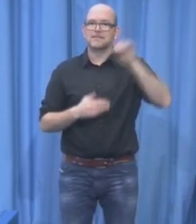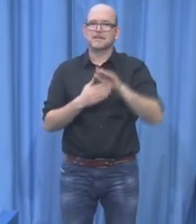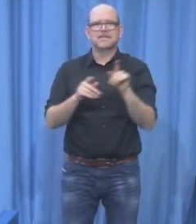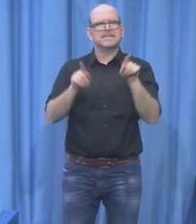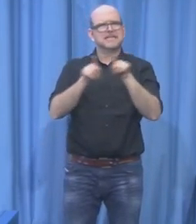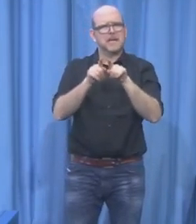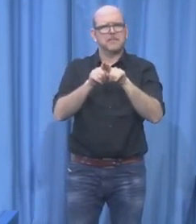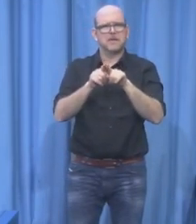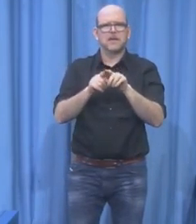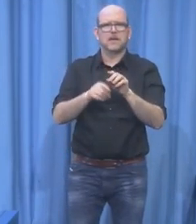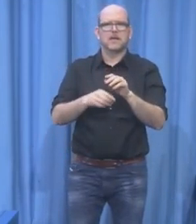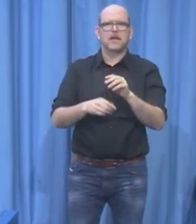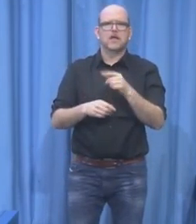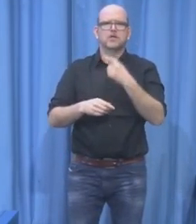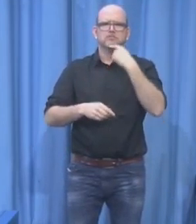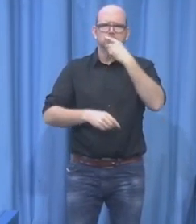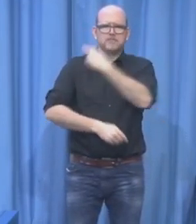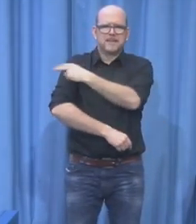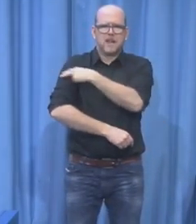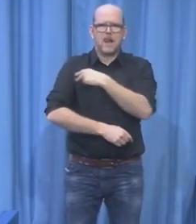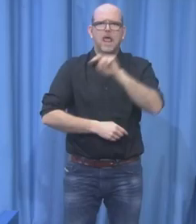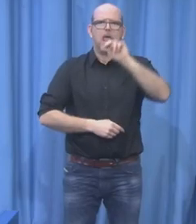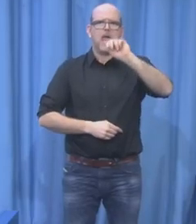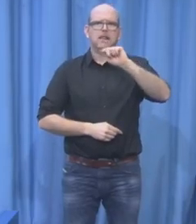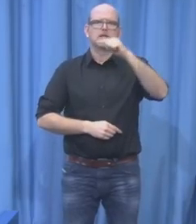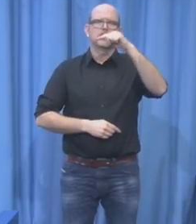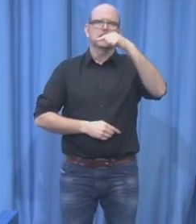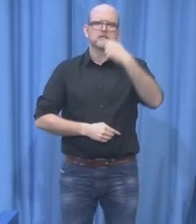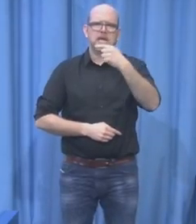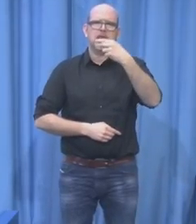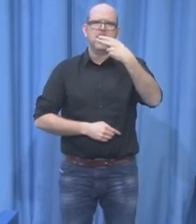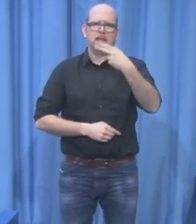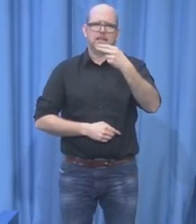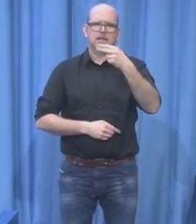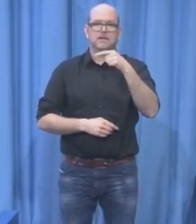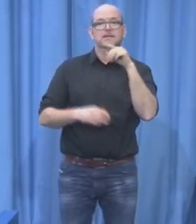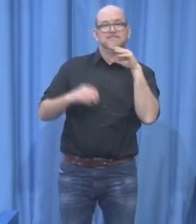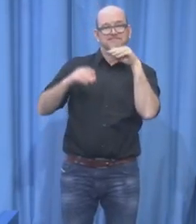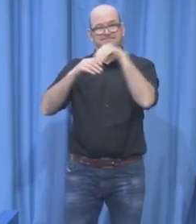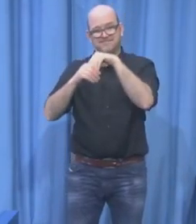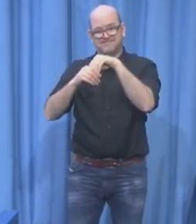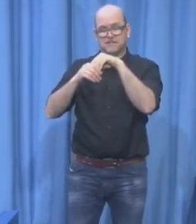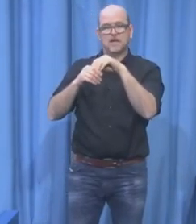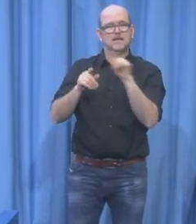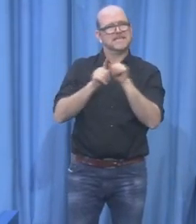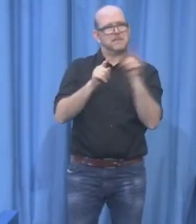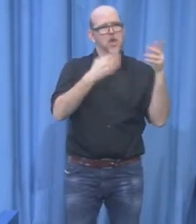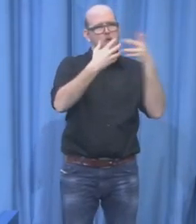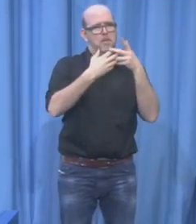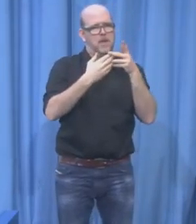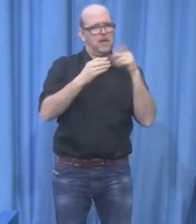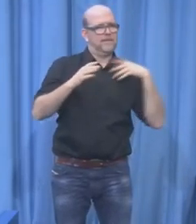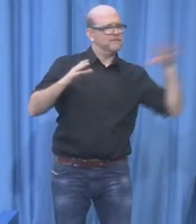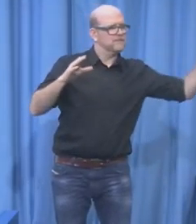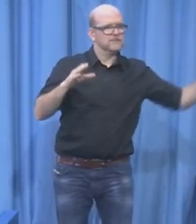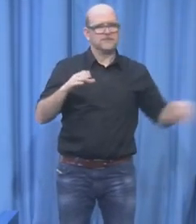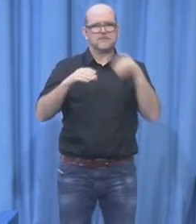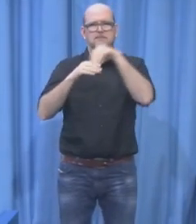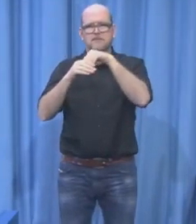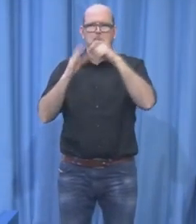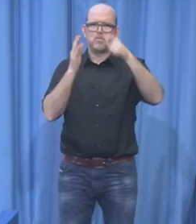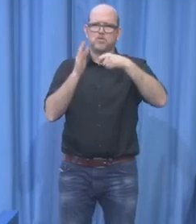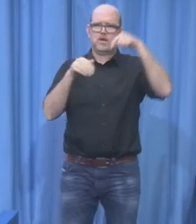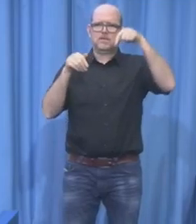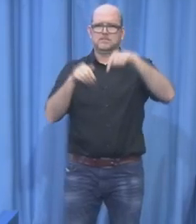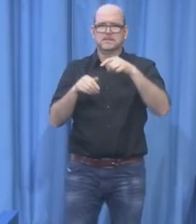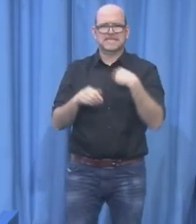Ireland. And the success of the project has had a really positive impact for interns, staff and families. We're